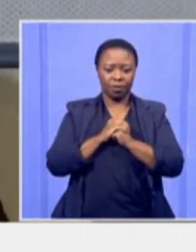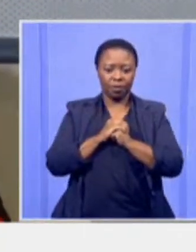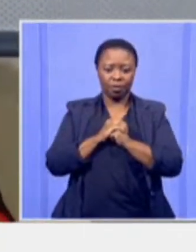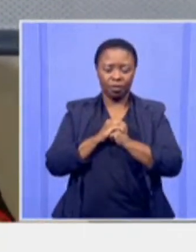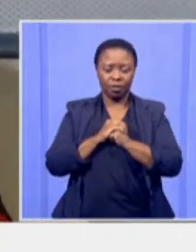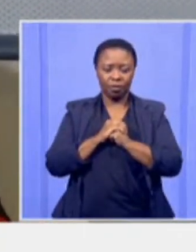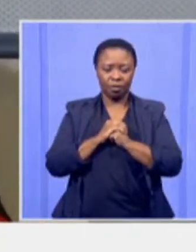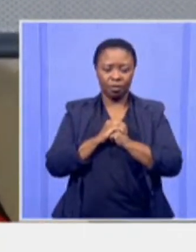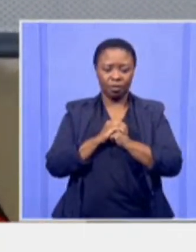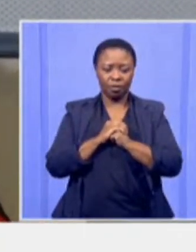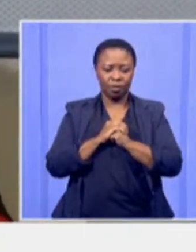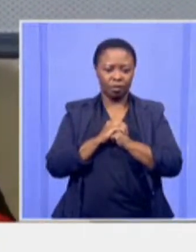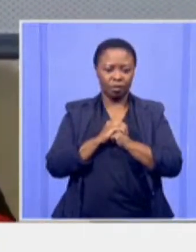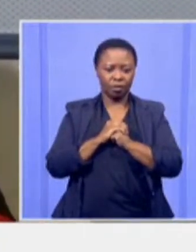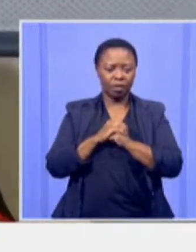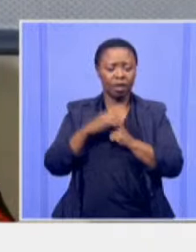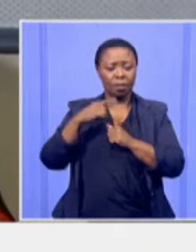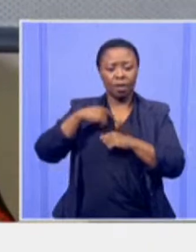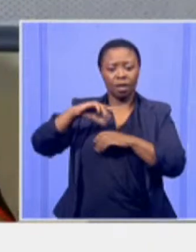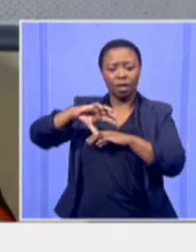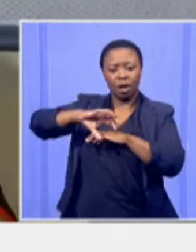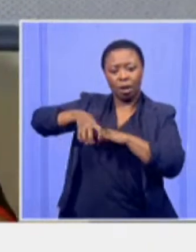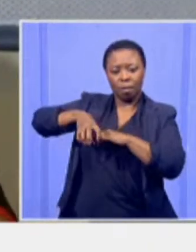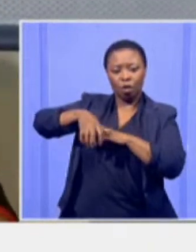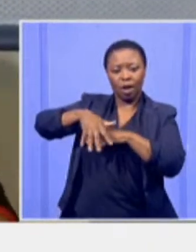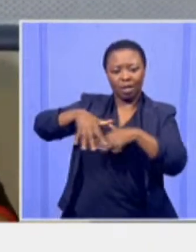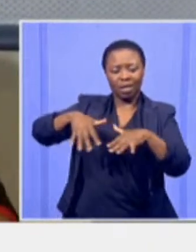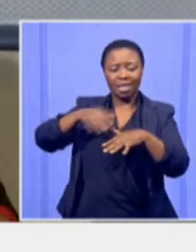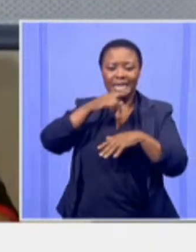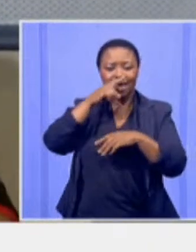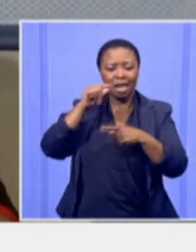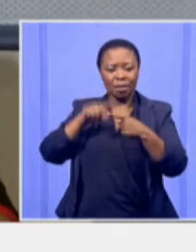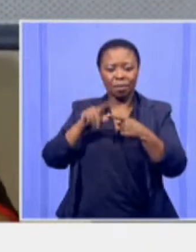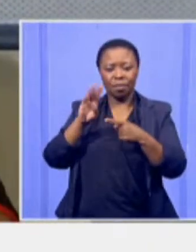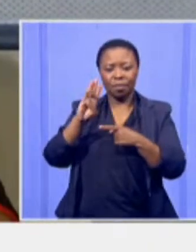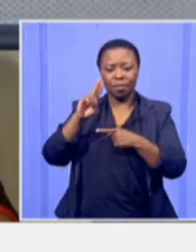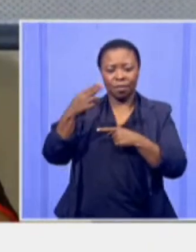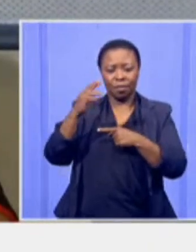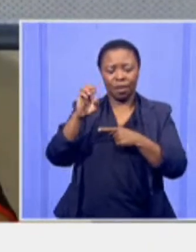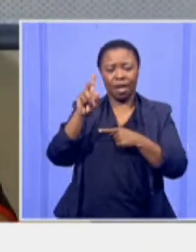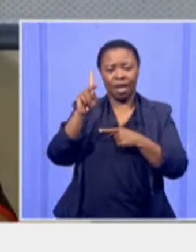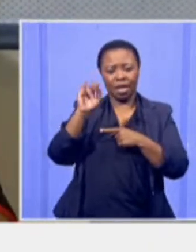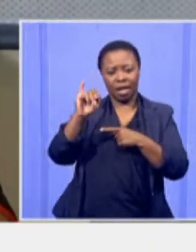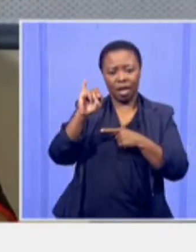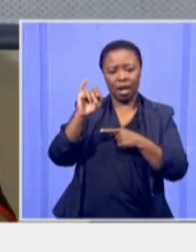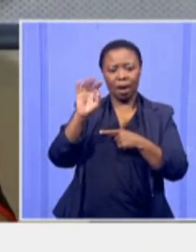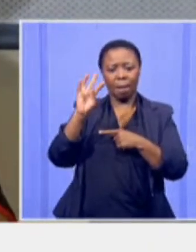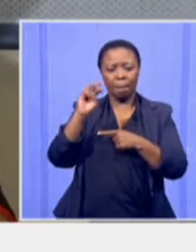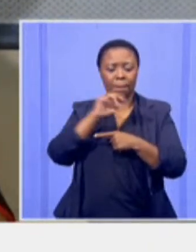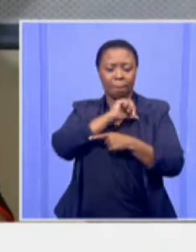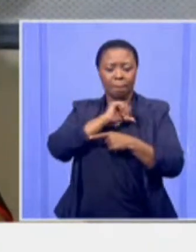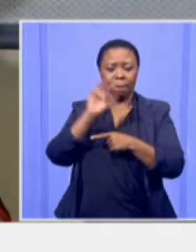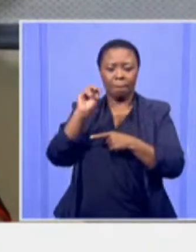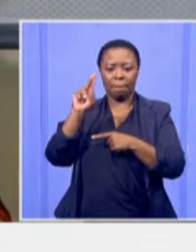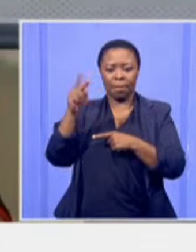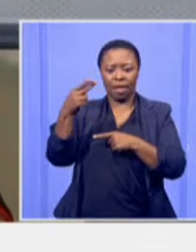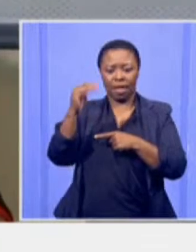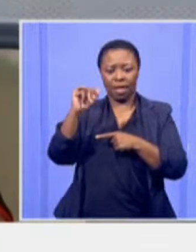I come from a branch which is called Begin Kize. Begin Kize was one of the workers at Wits